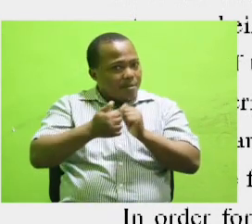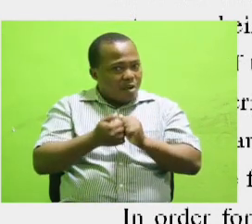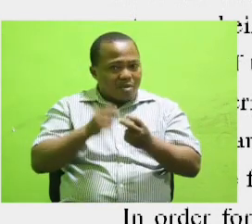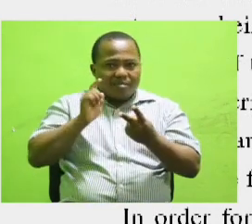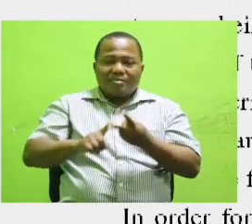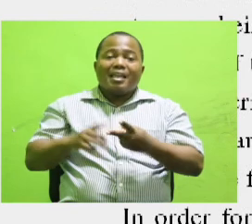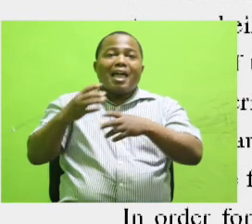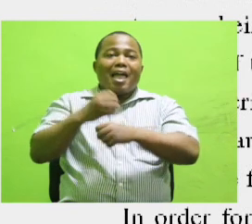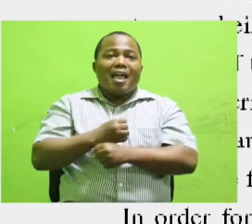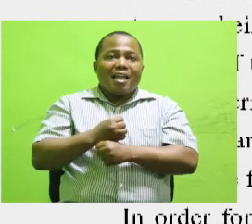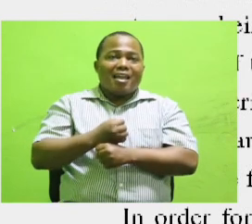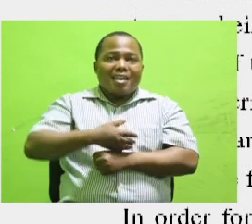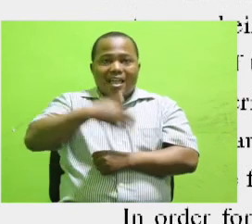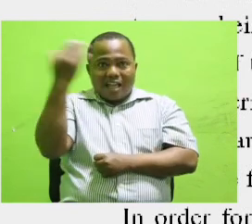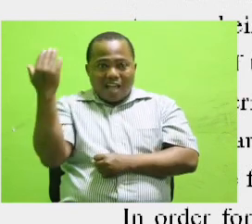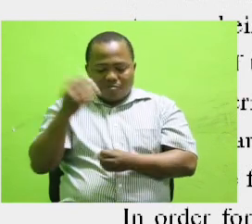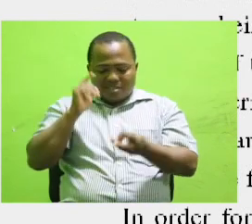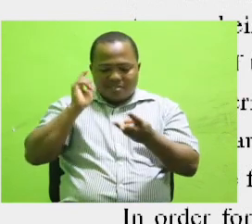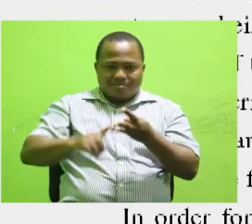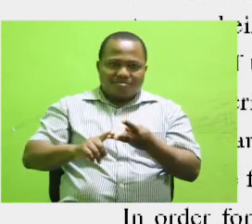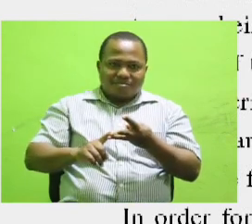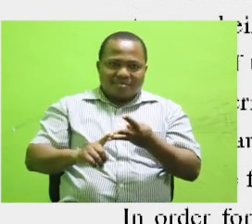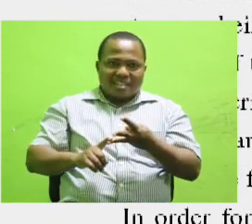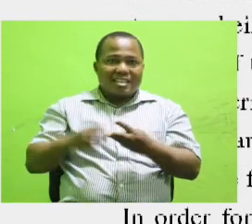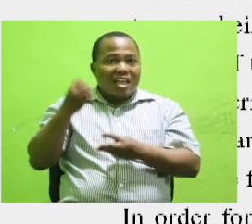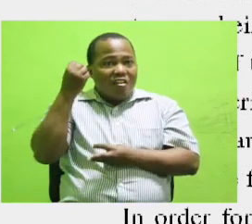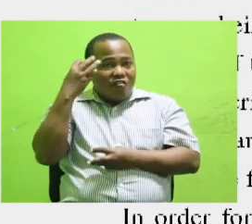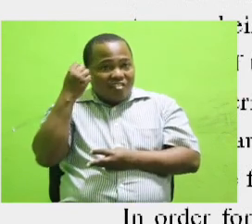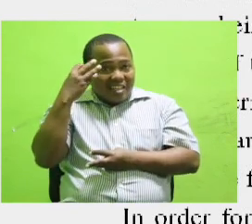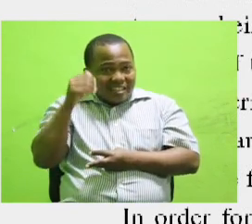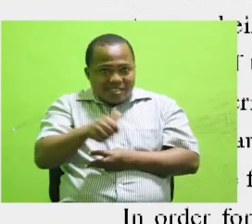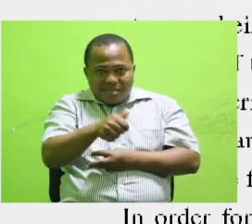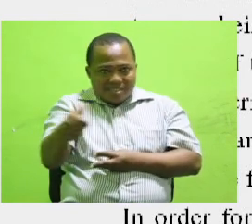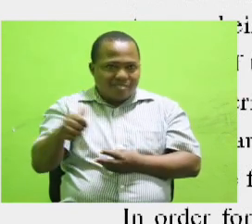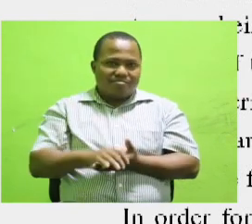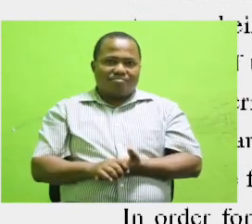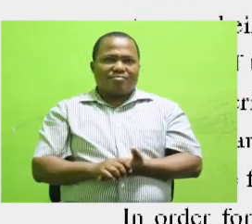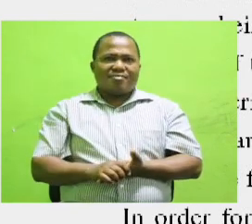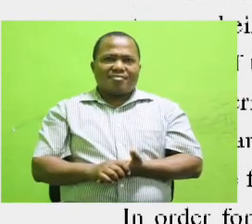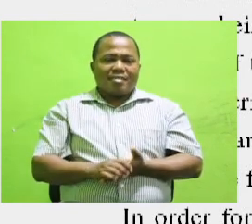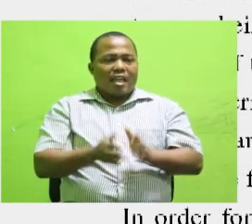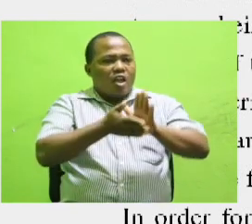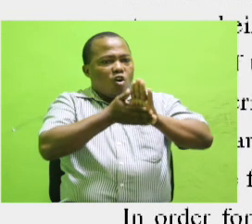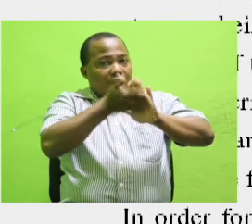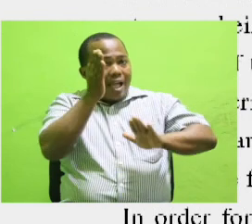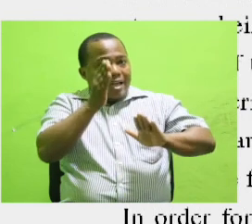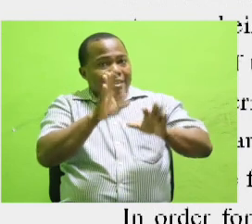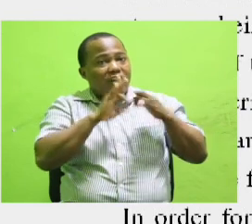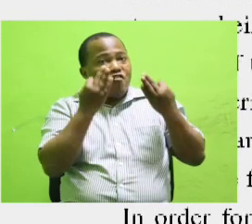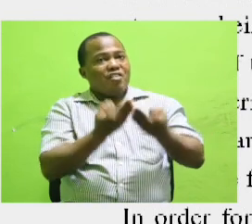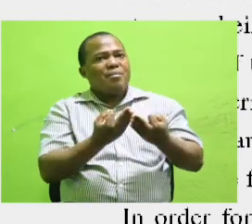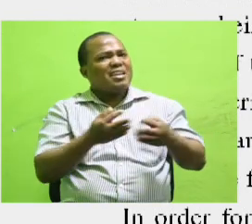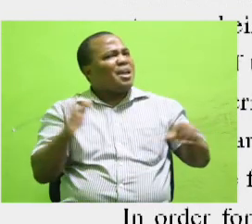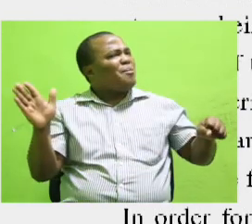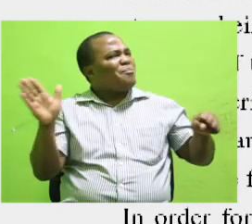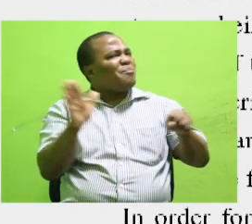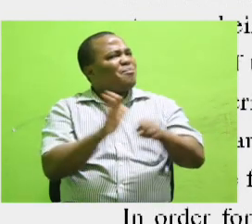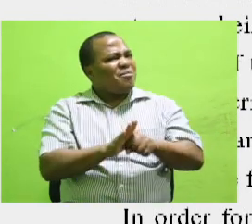the government, and problems which face the victims themselves. In terms of the family, the most